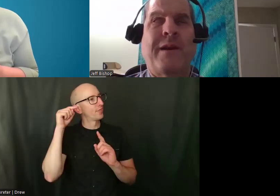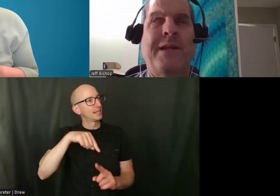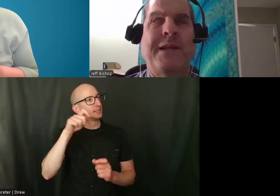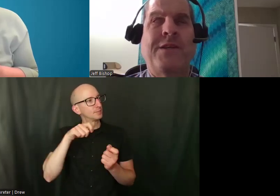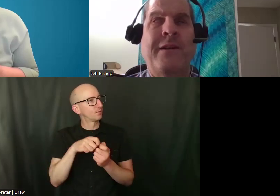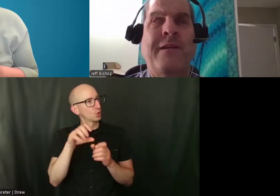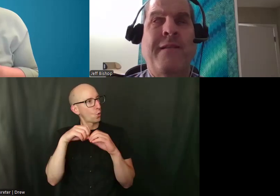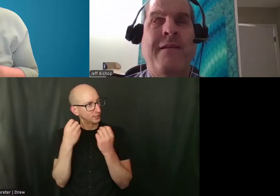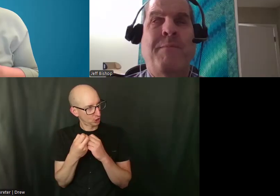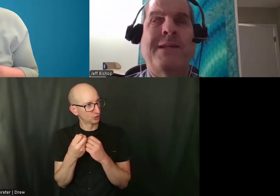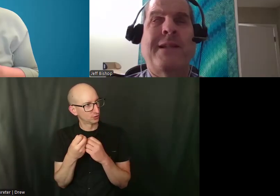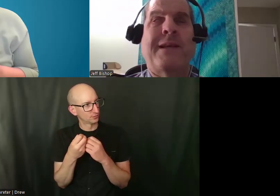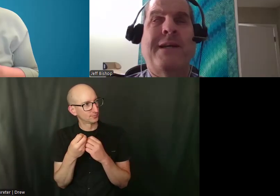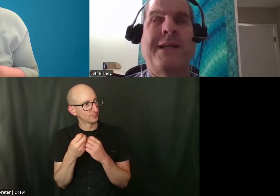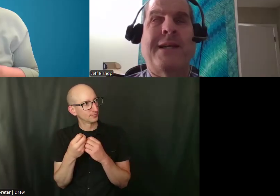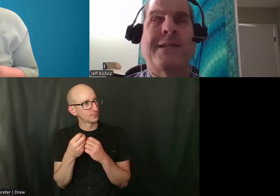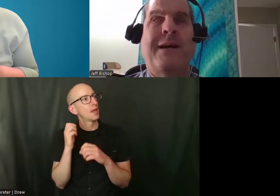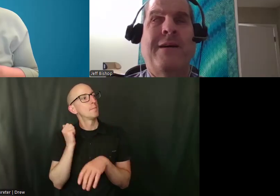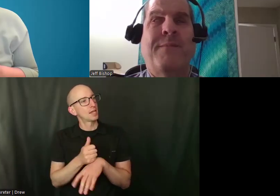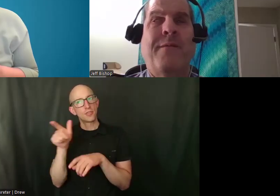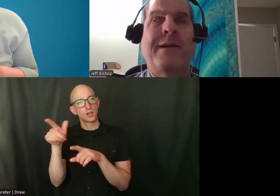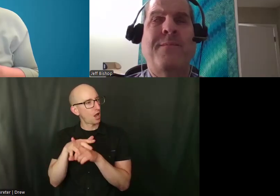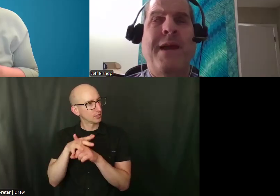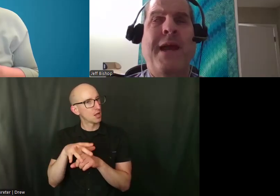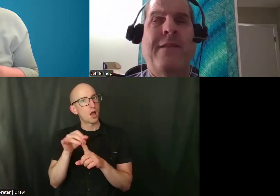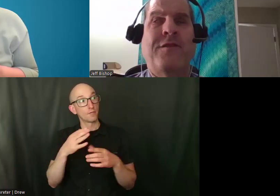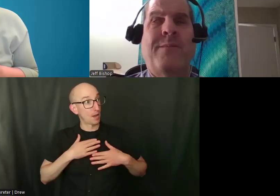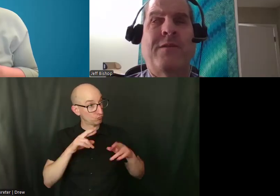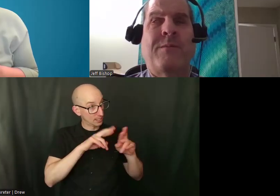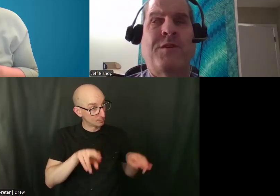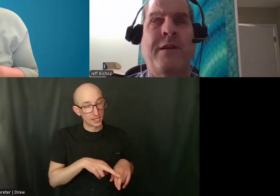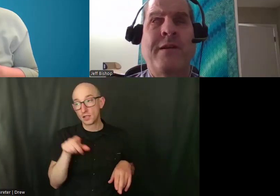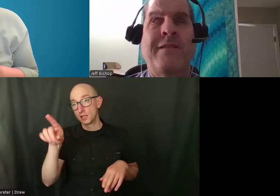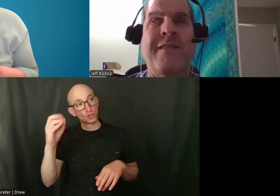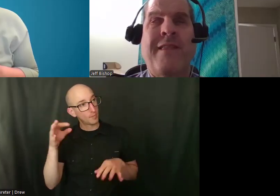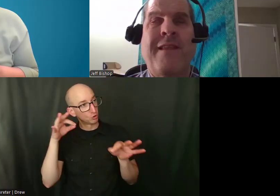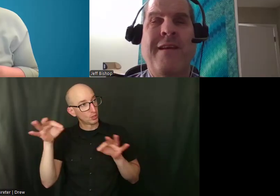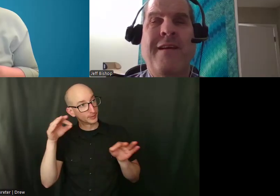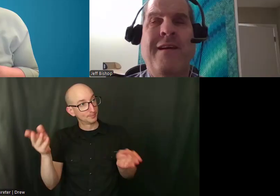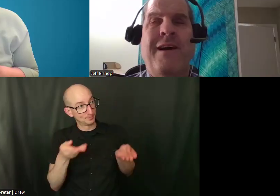specific organization based on the context of my resume and the job description,